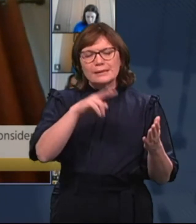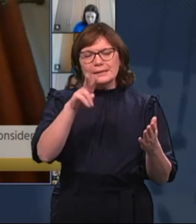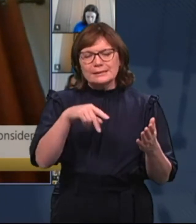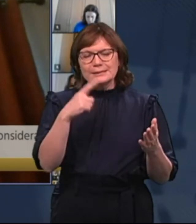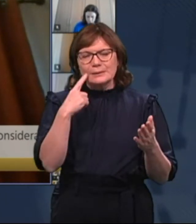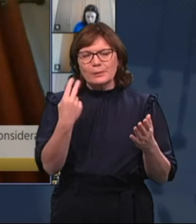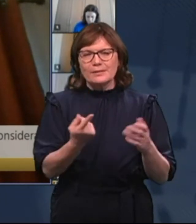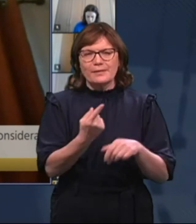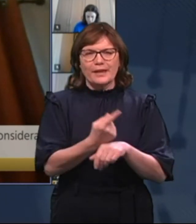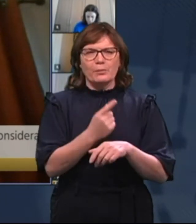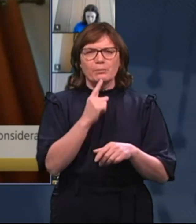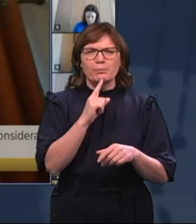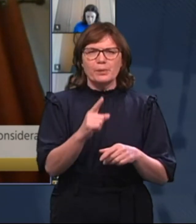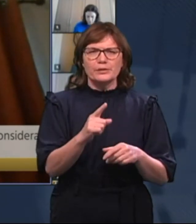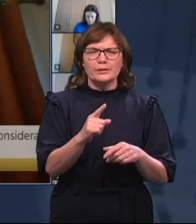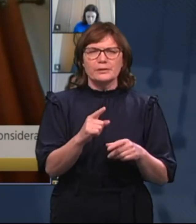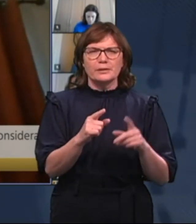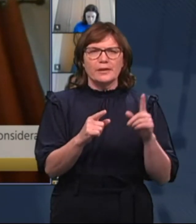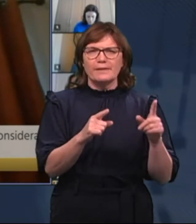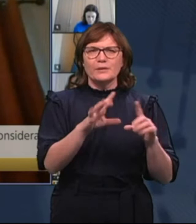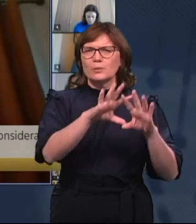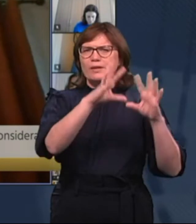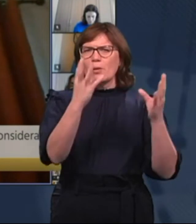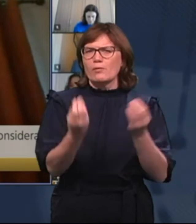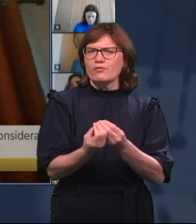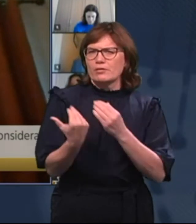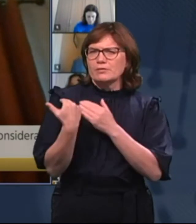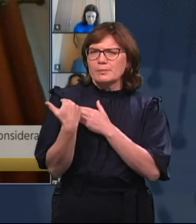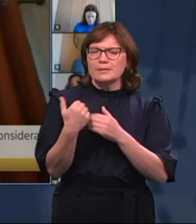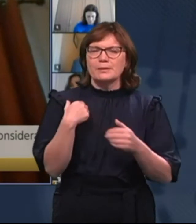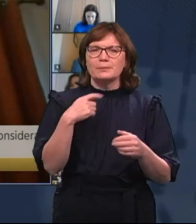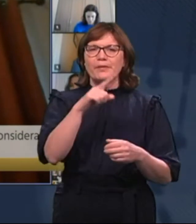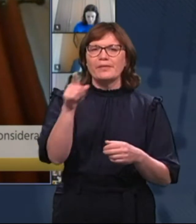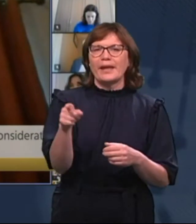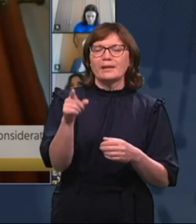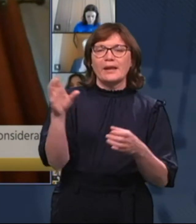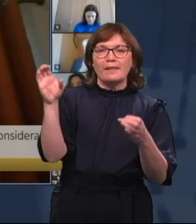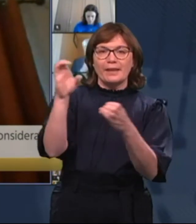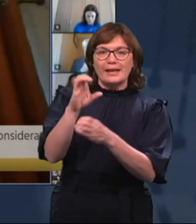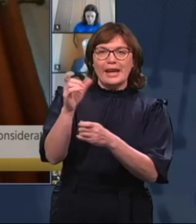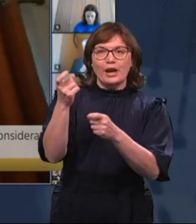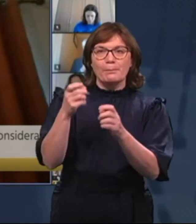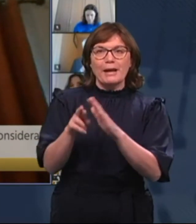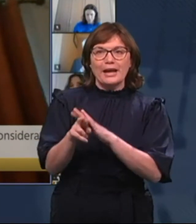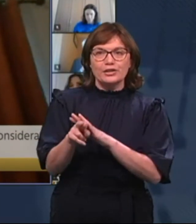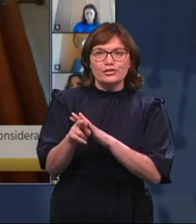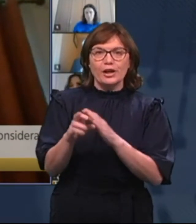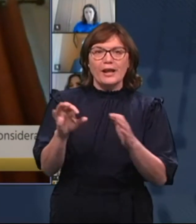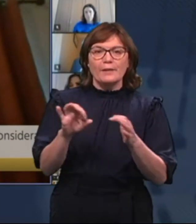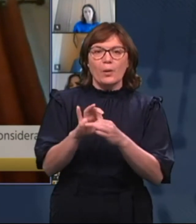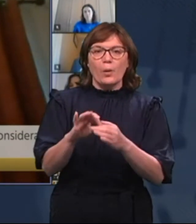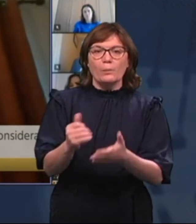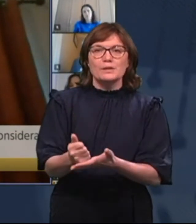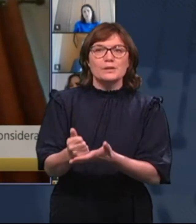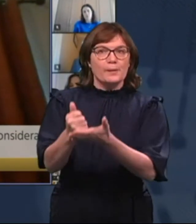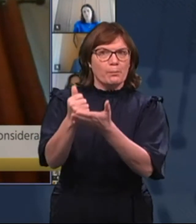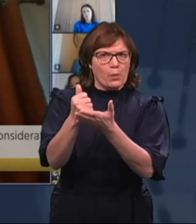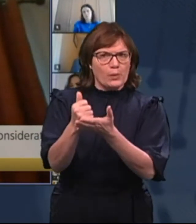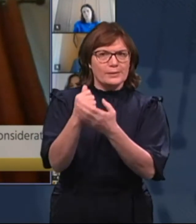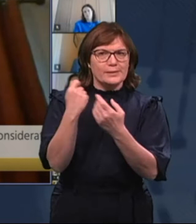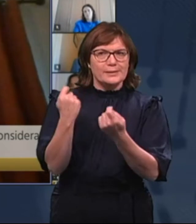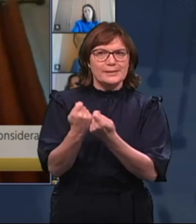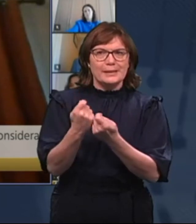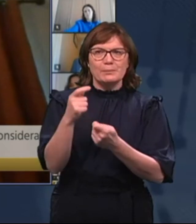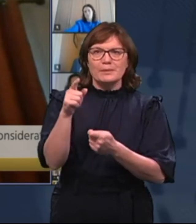And you have a care manager then. I bring in the home support here because, as I said,